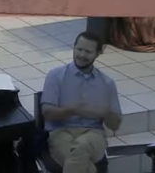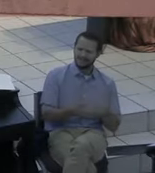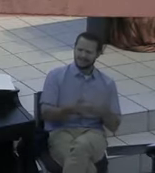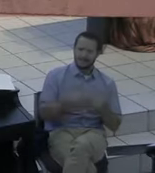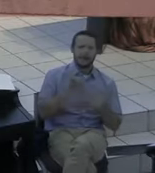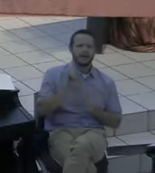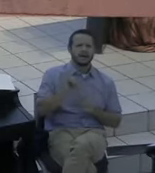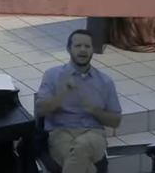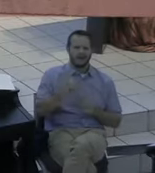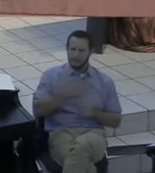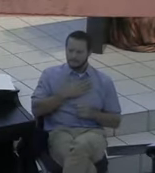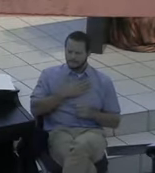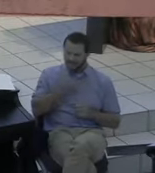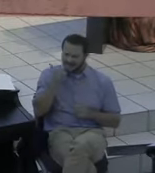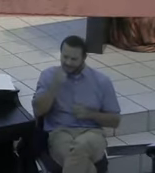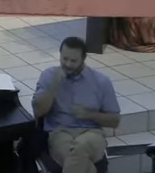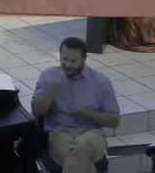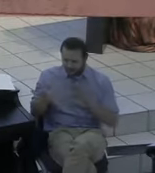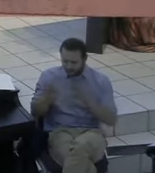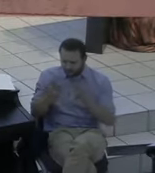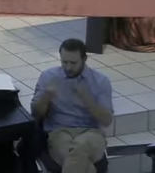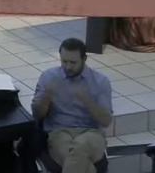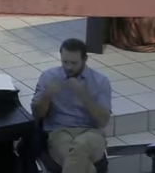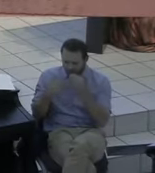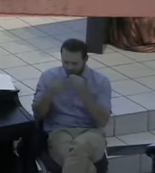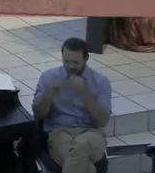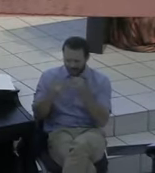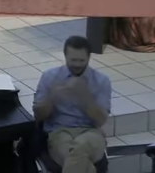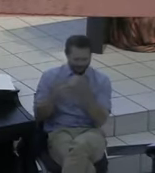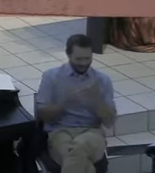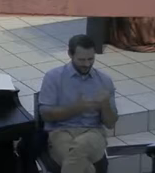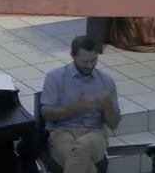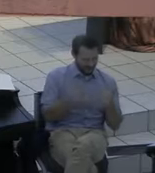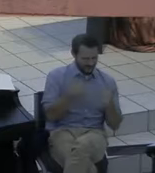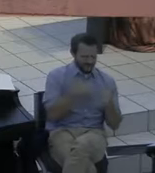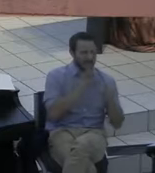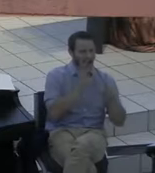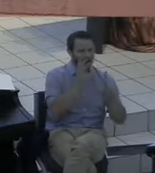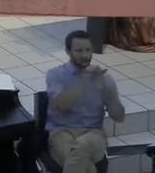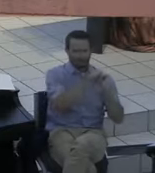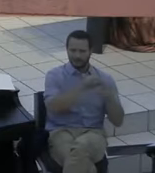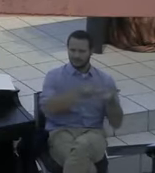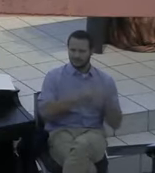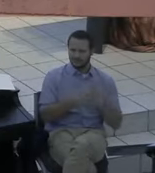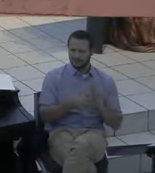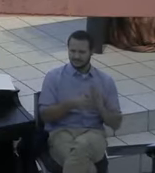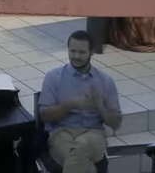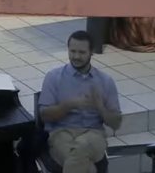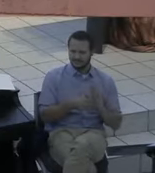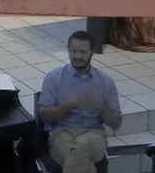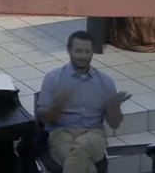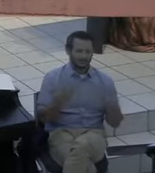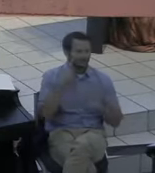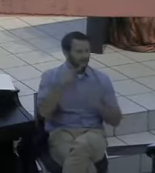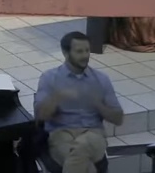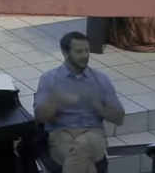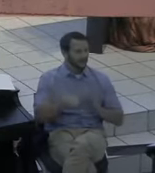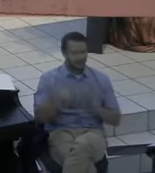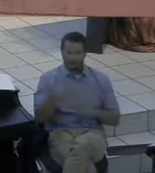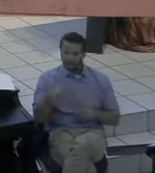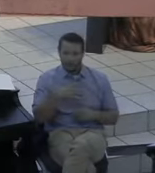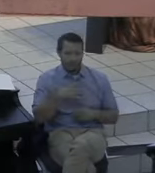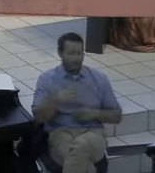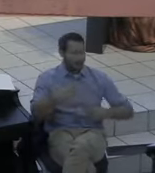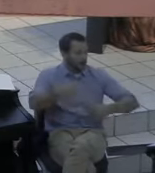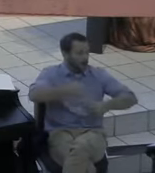your choices impact your ability to achieve your purpose? For example, if you feel strongly about helping others," and we've